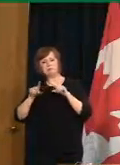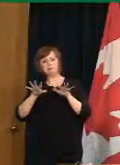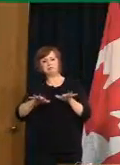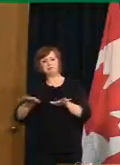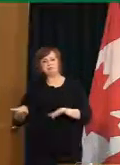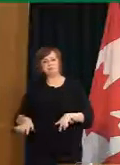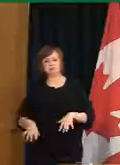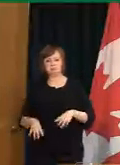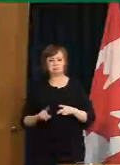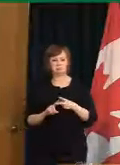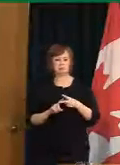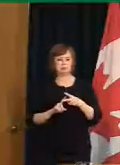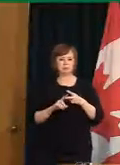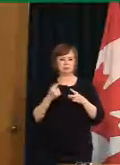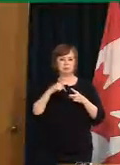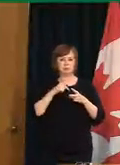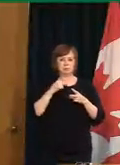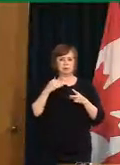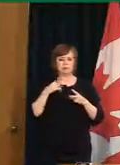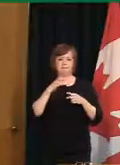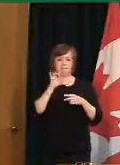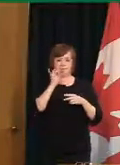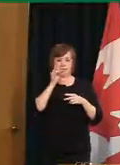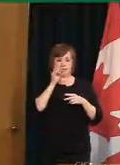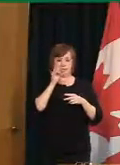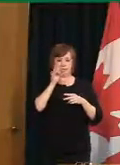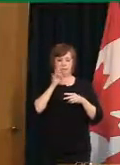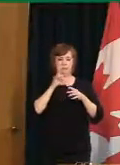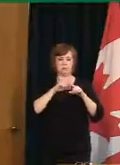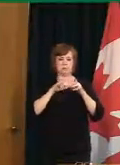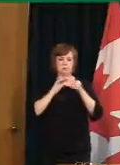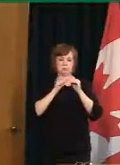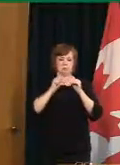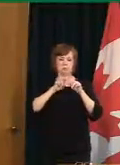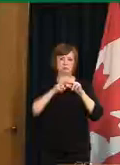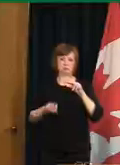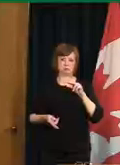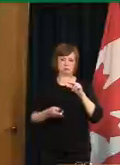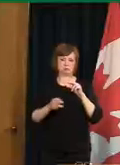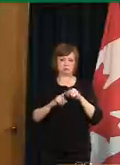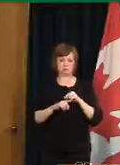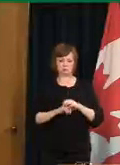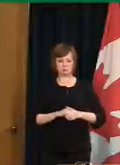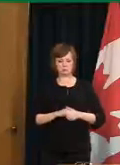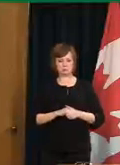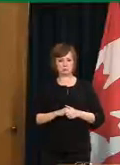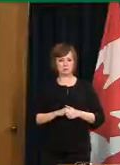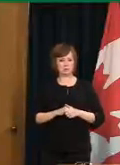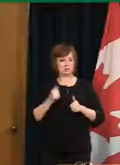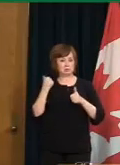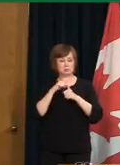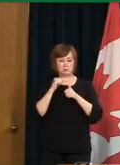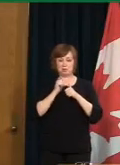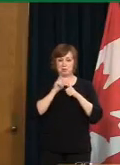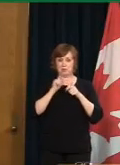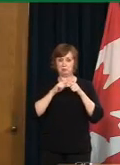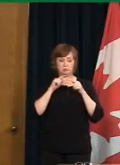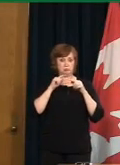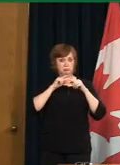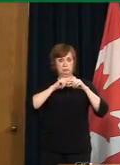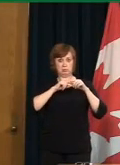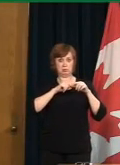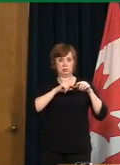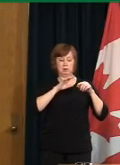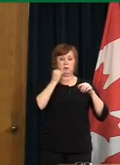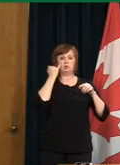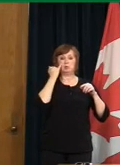say that all of us need to actually, in our workplace, in every setting, we need to actually visualize